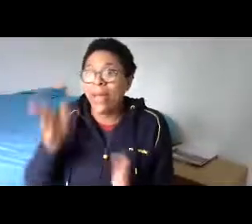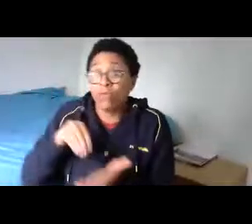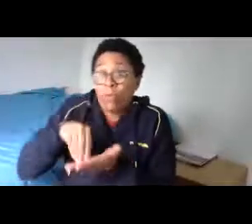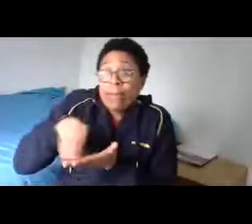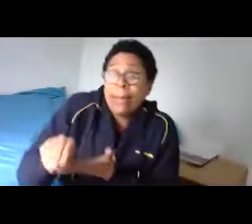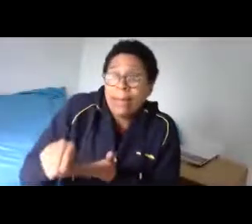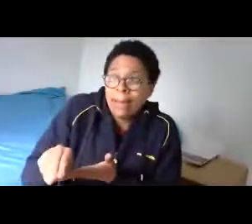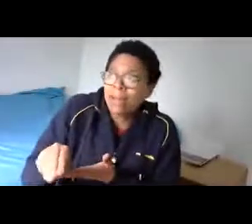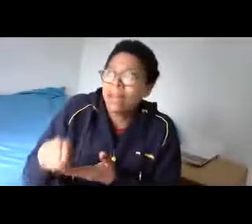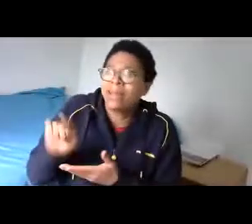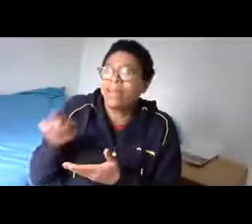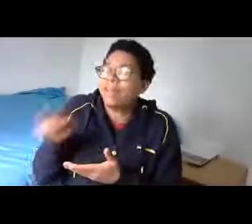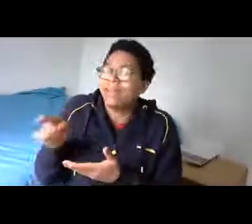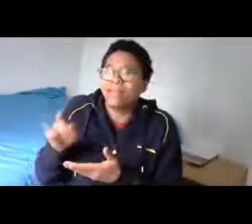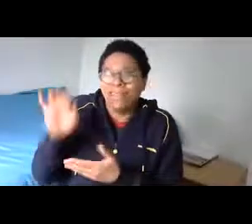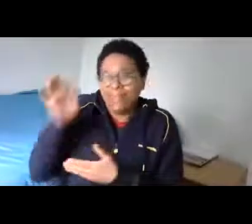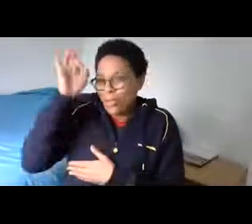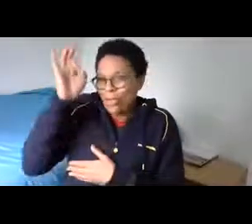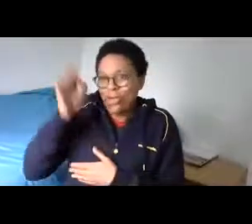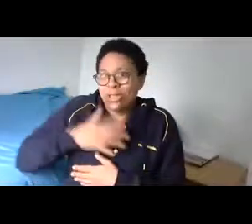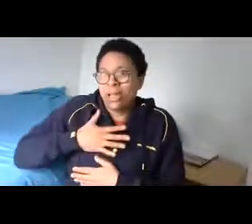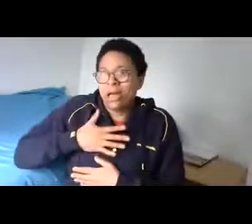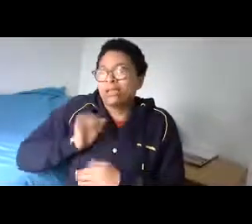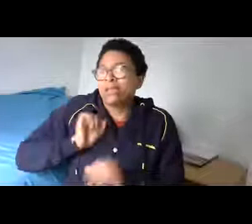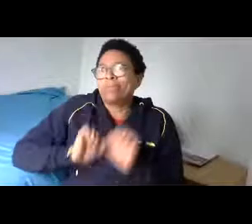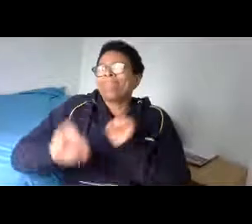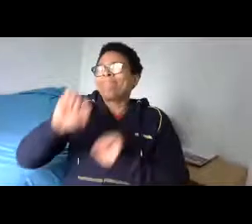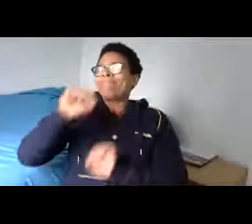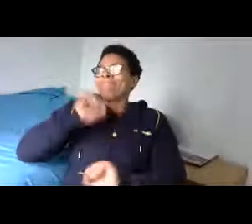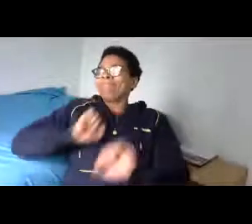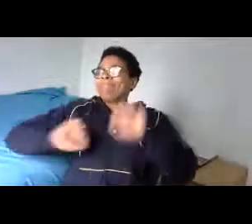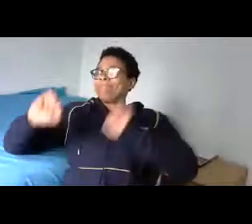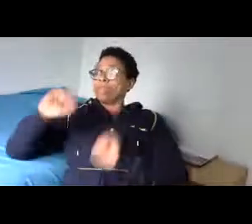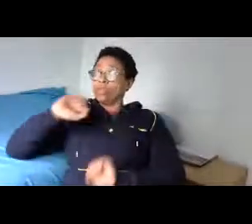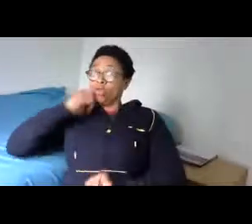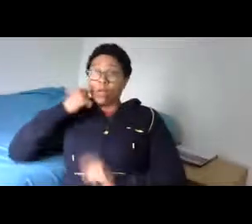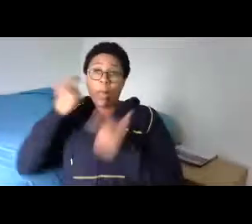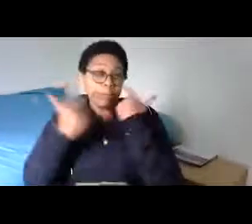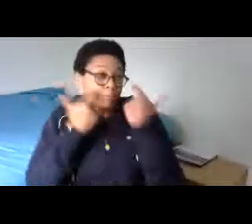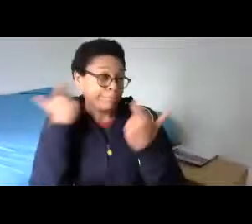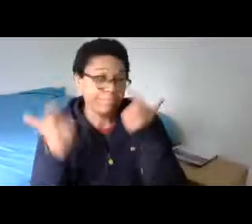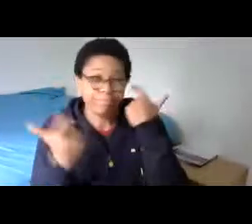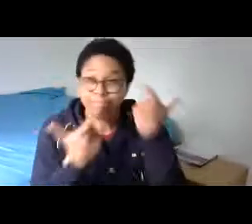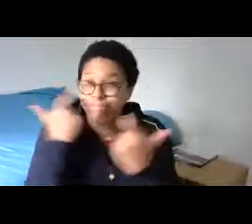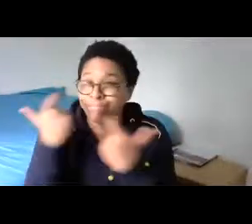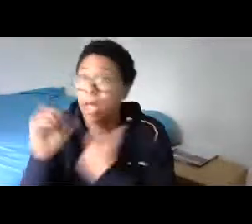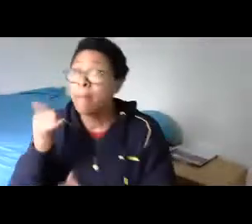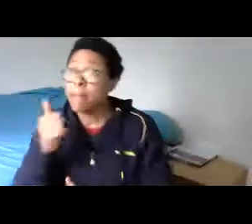try and kind of see if there's a relative or someone else who could help.